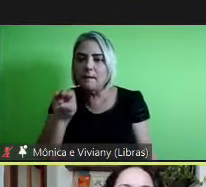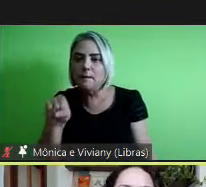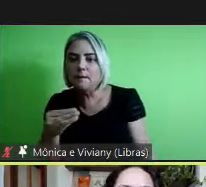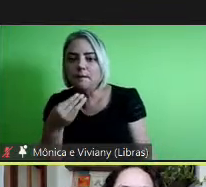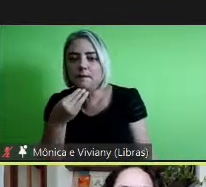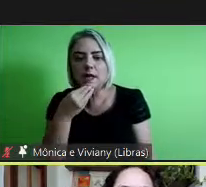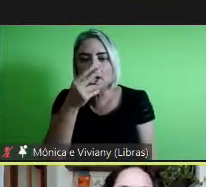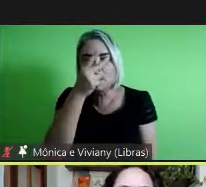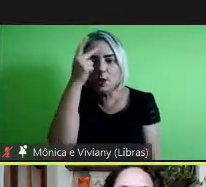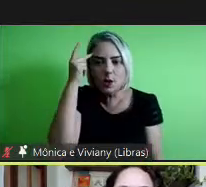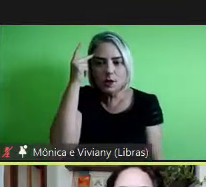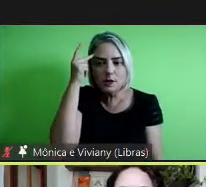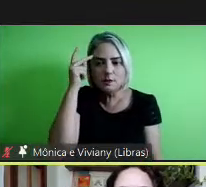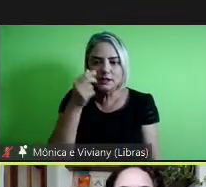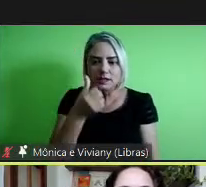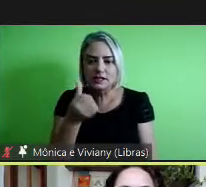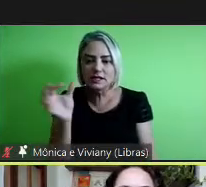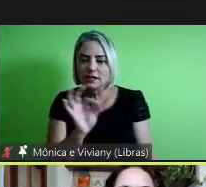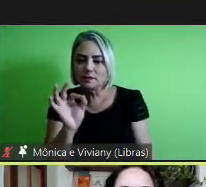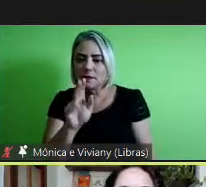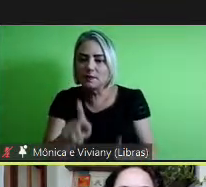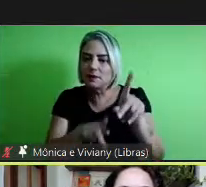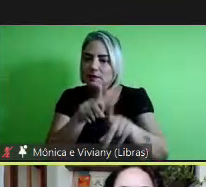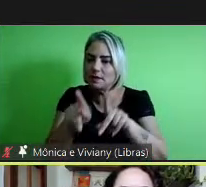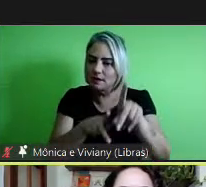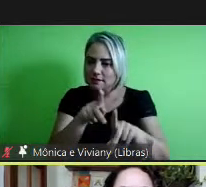168 millions of people, which is